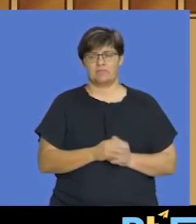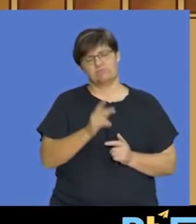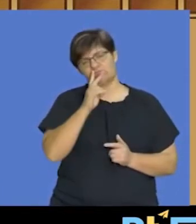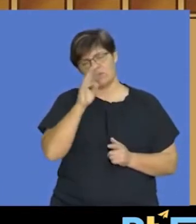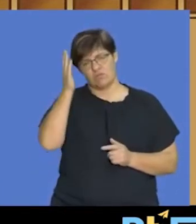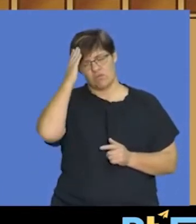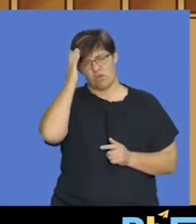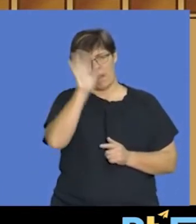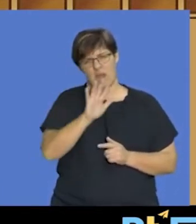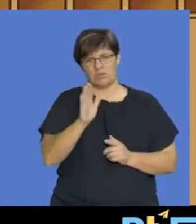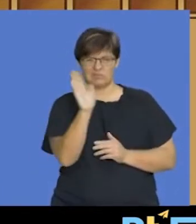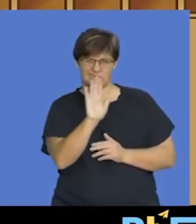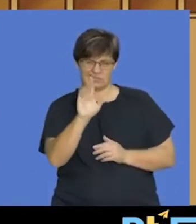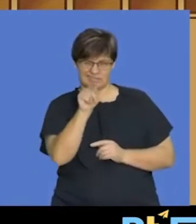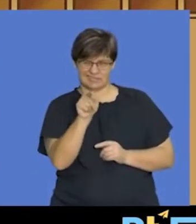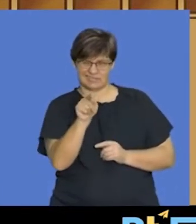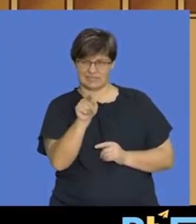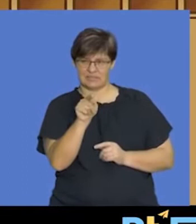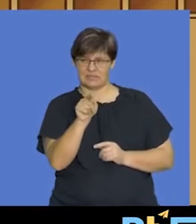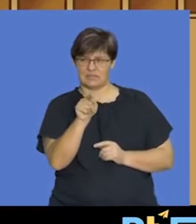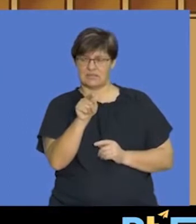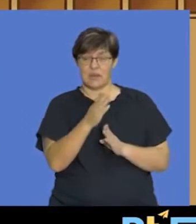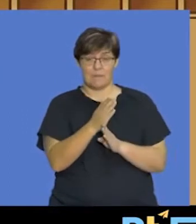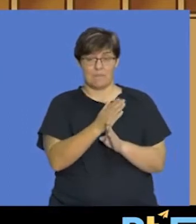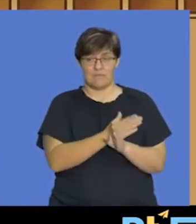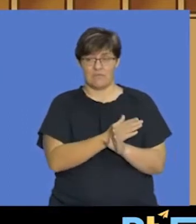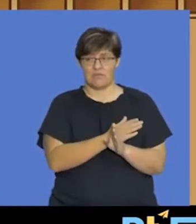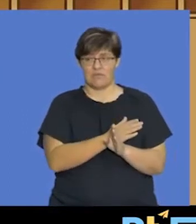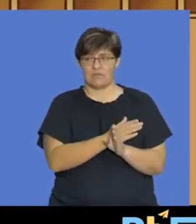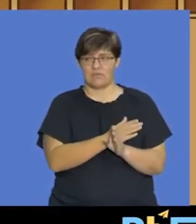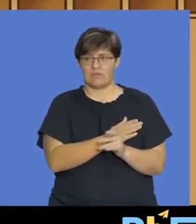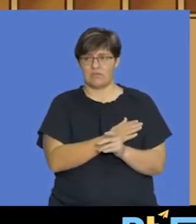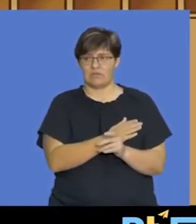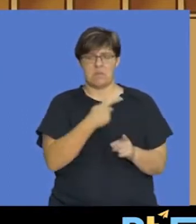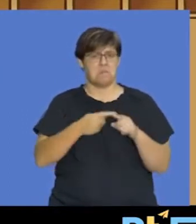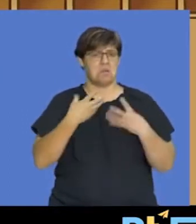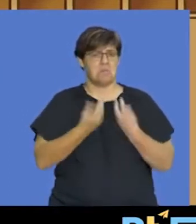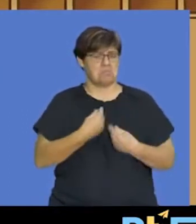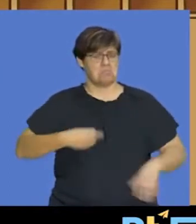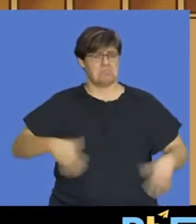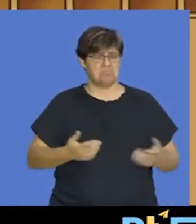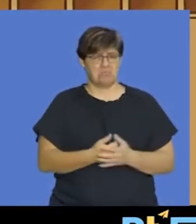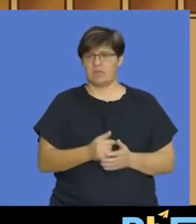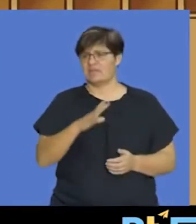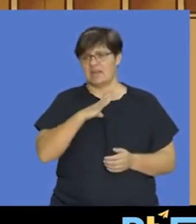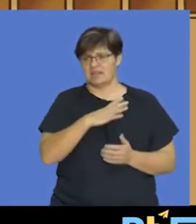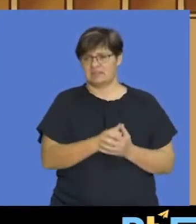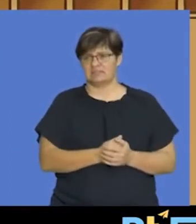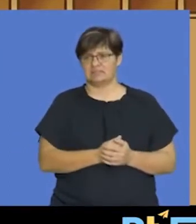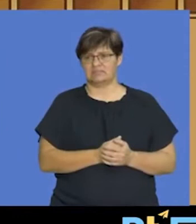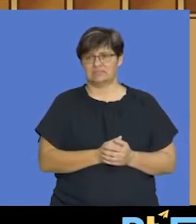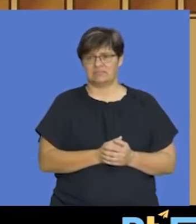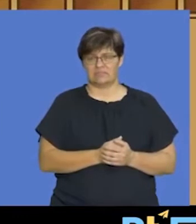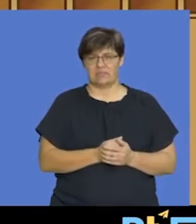we knew we got to about here before, oh, look, it doesn't want to play with me. Okay, fine, we'll do this